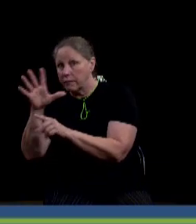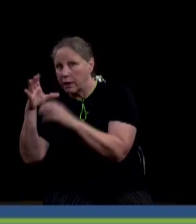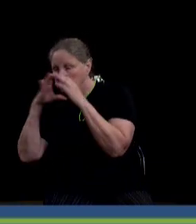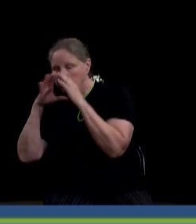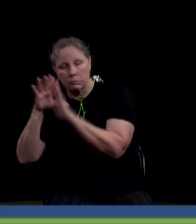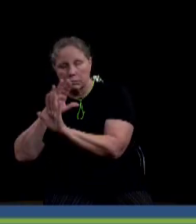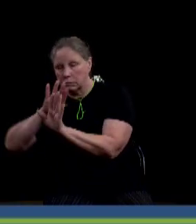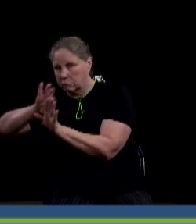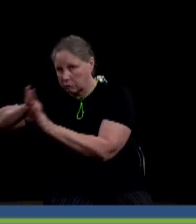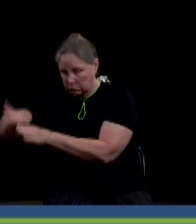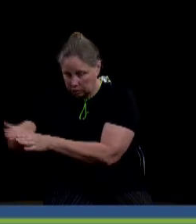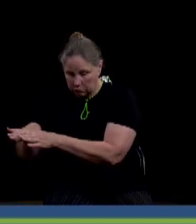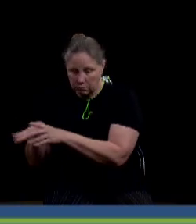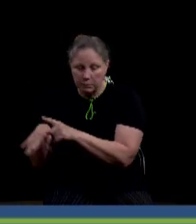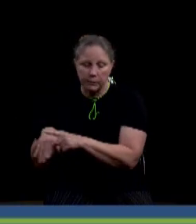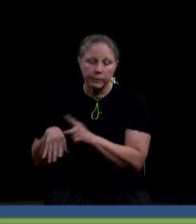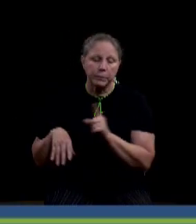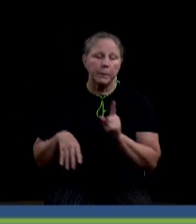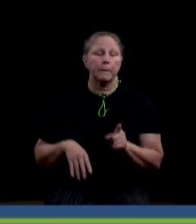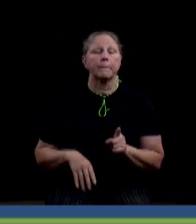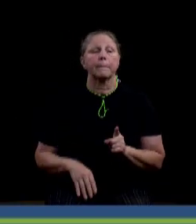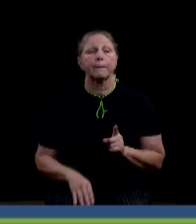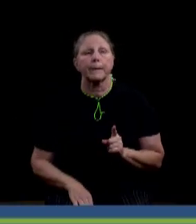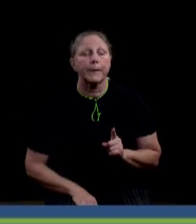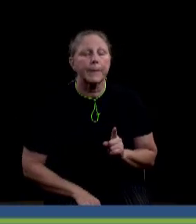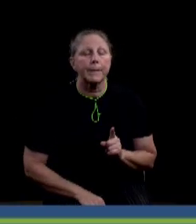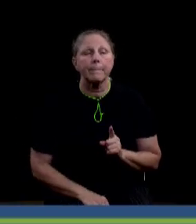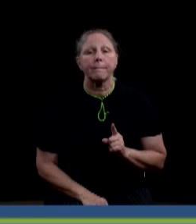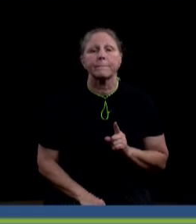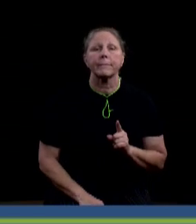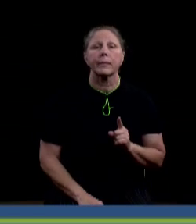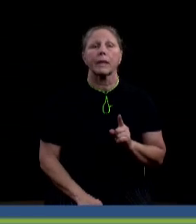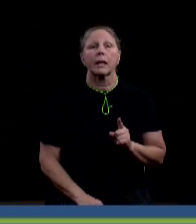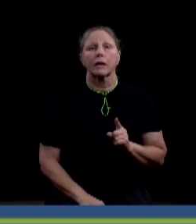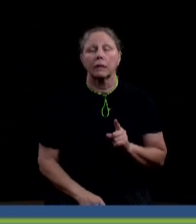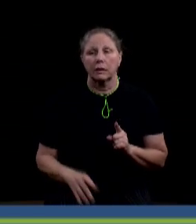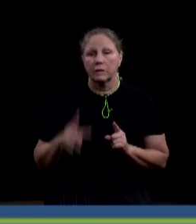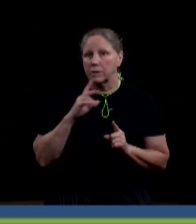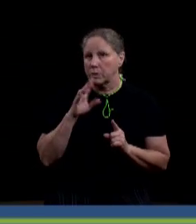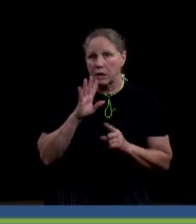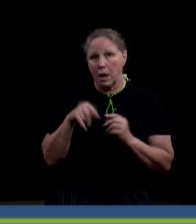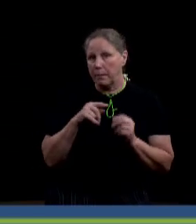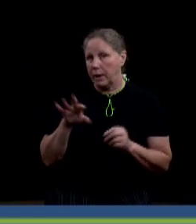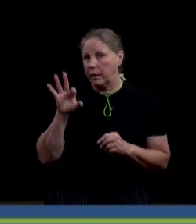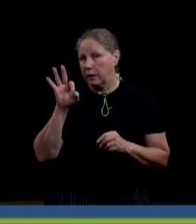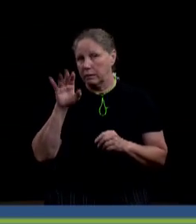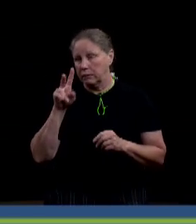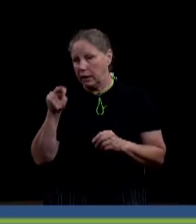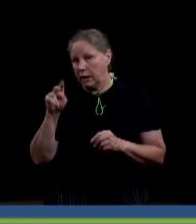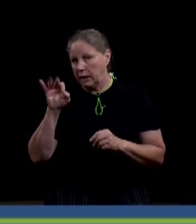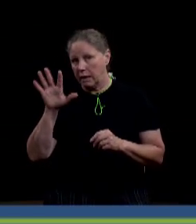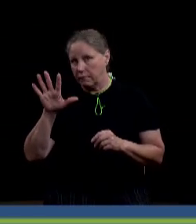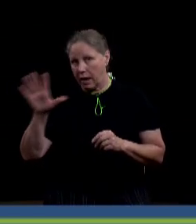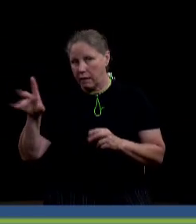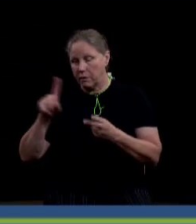The use of surgical mask or N95 mask in those settings is not recommended.